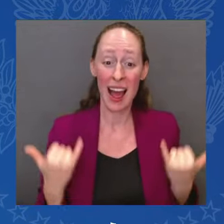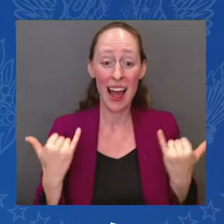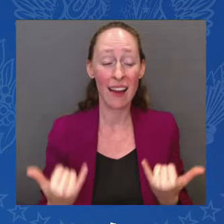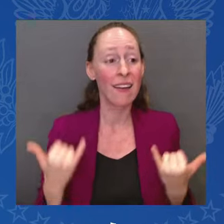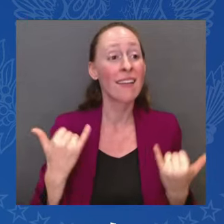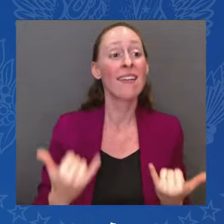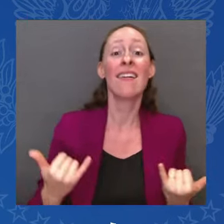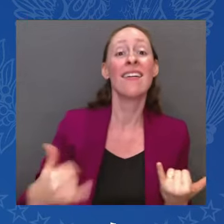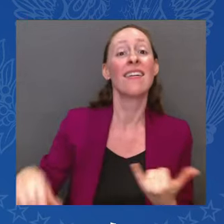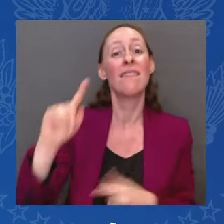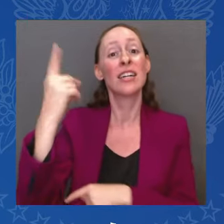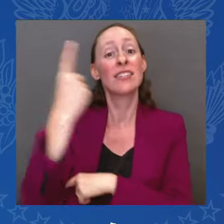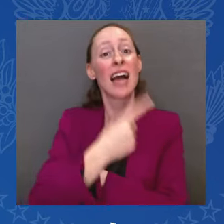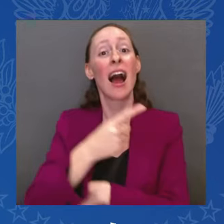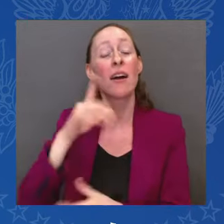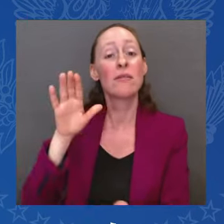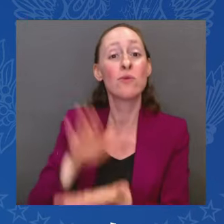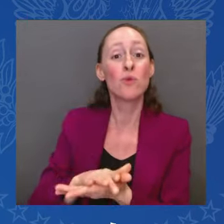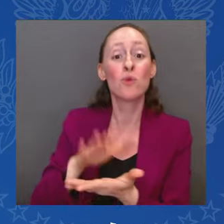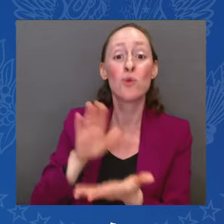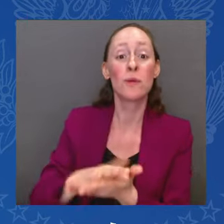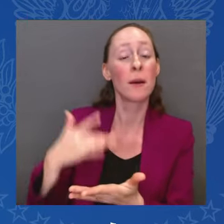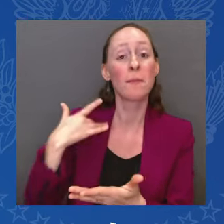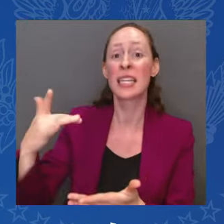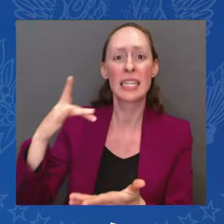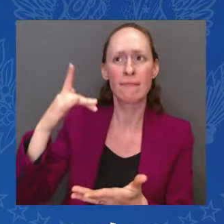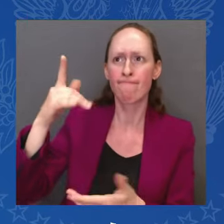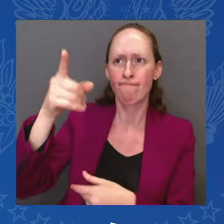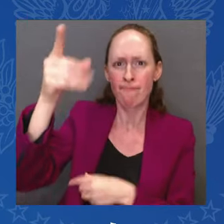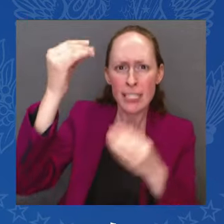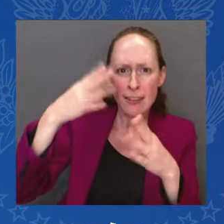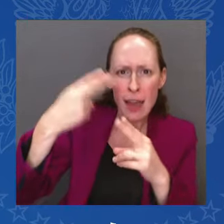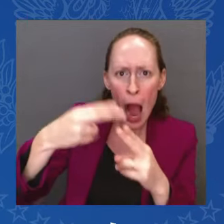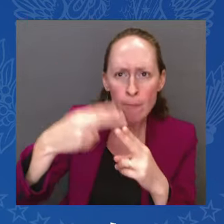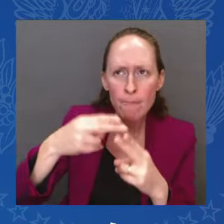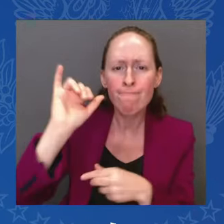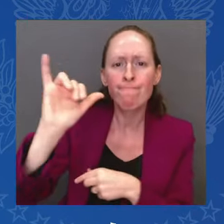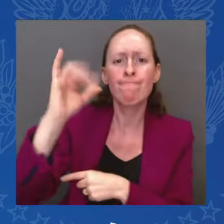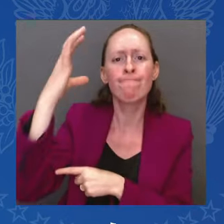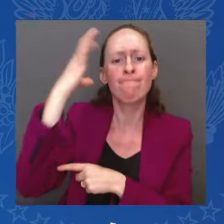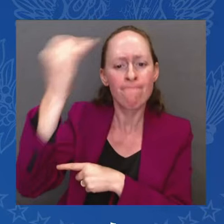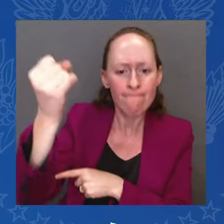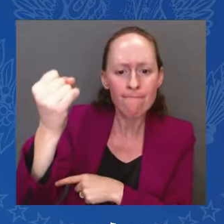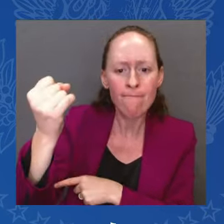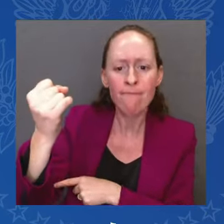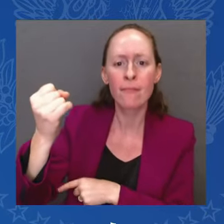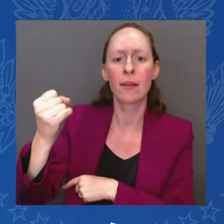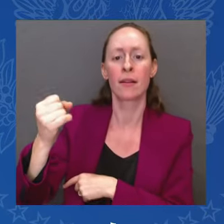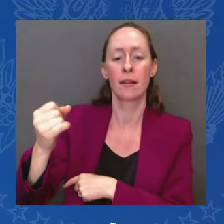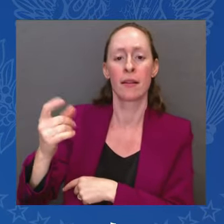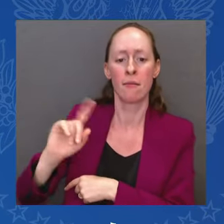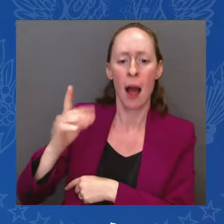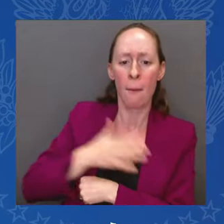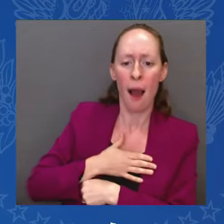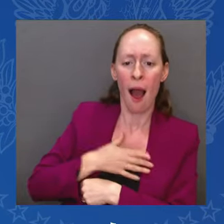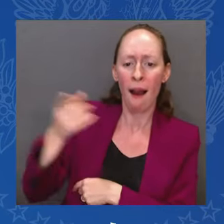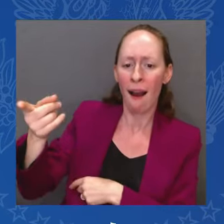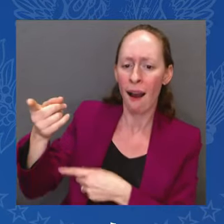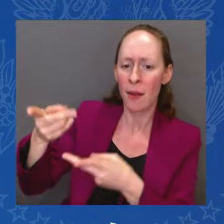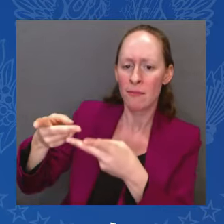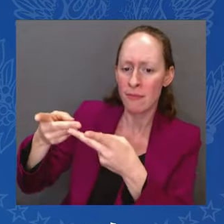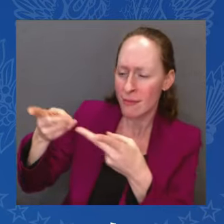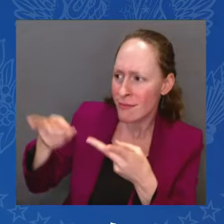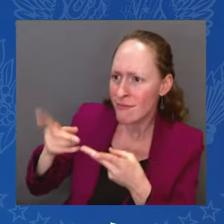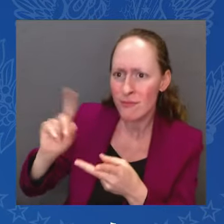teacher. Yes, they learn the location of their cubby. And they learn how